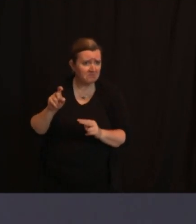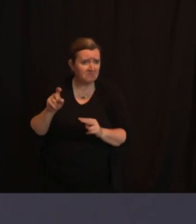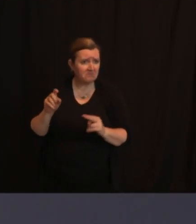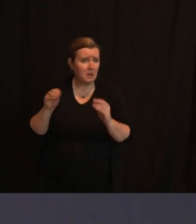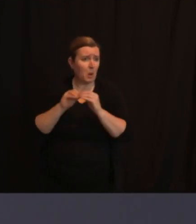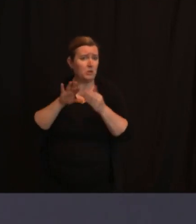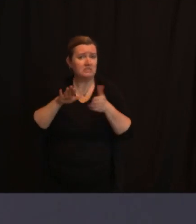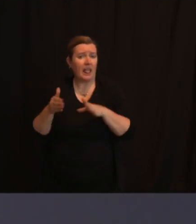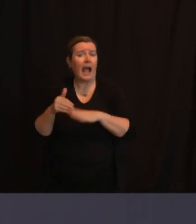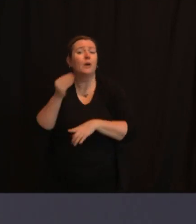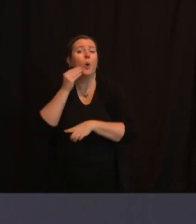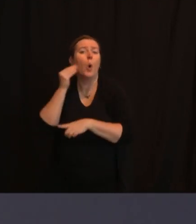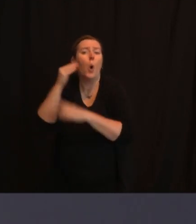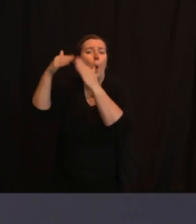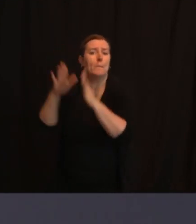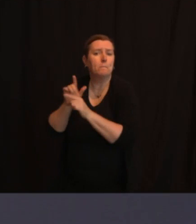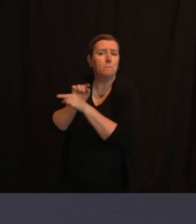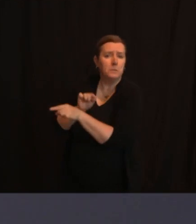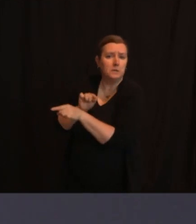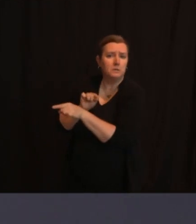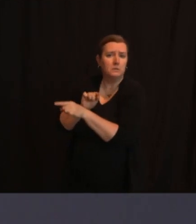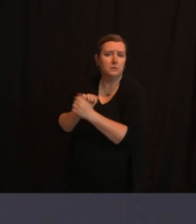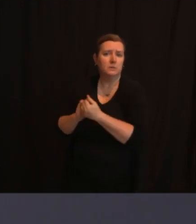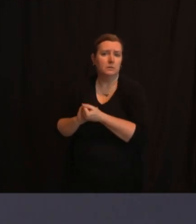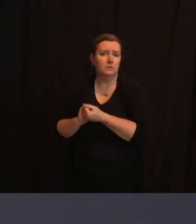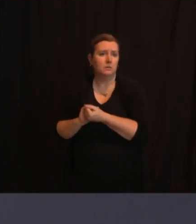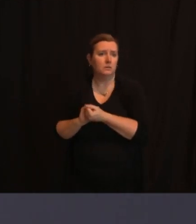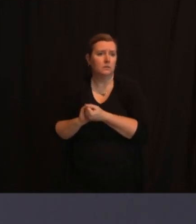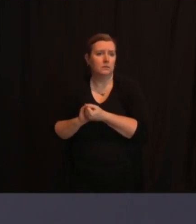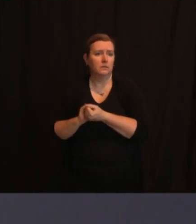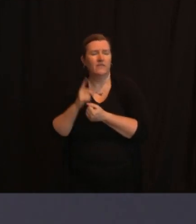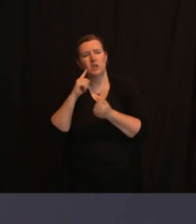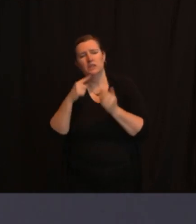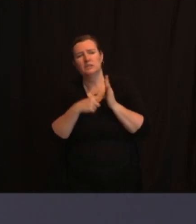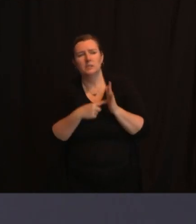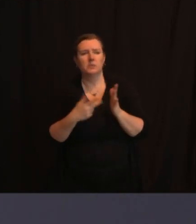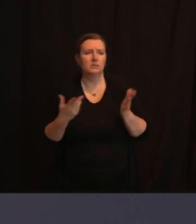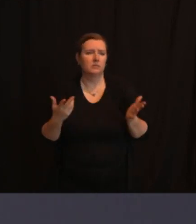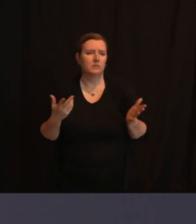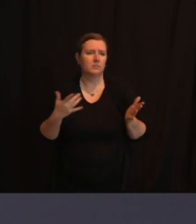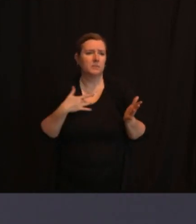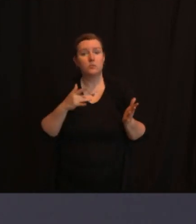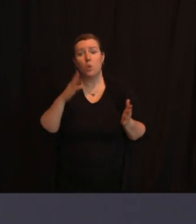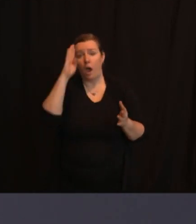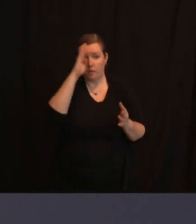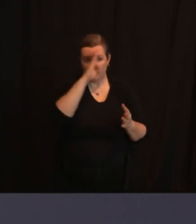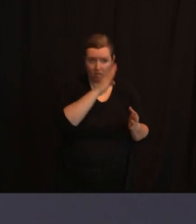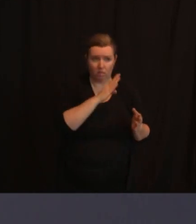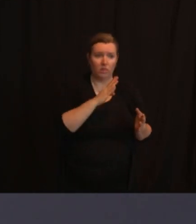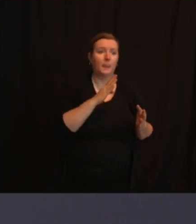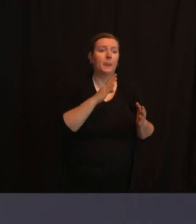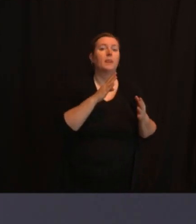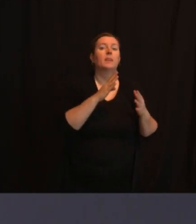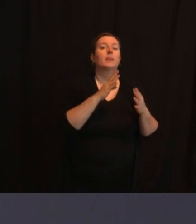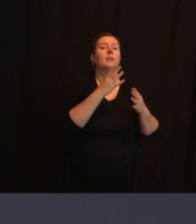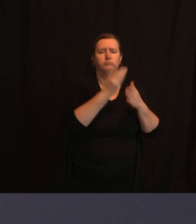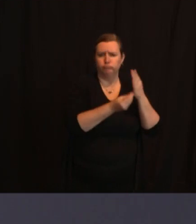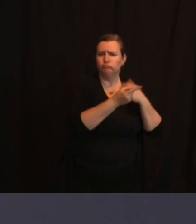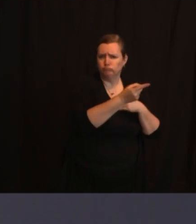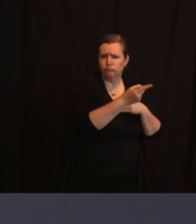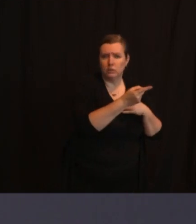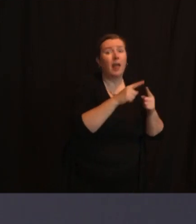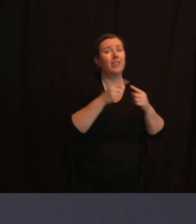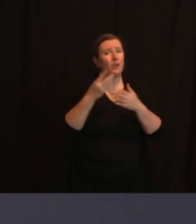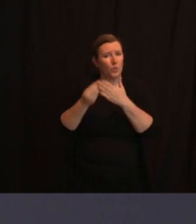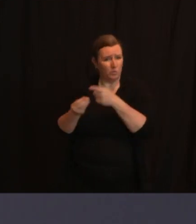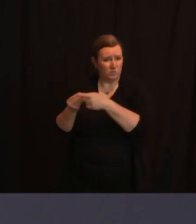you seeing people who are dying who might have sought treatment elsewhere? And what are you looking at in terms of lifting the barrier toward